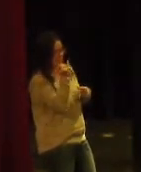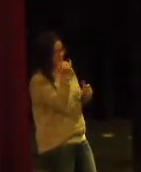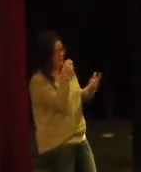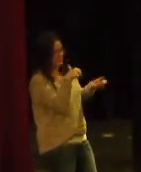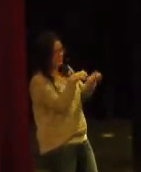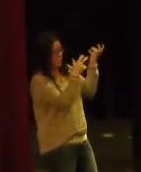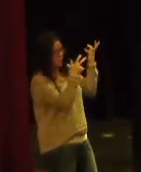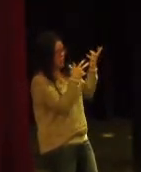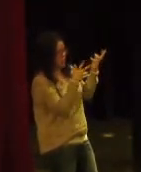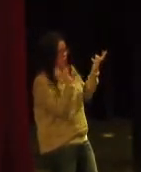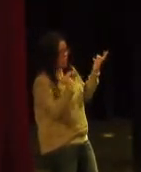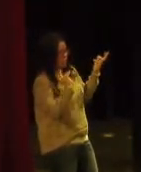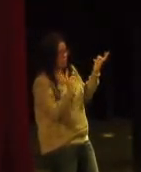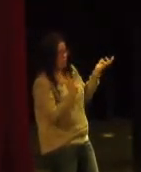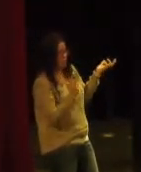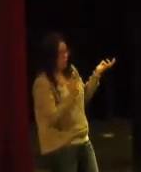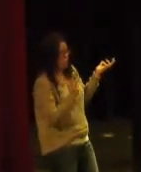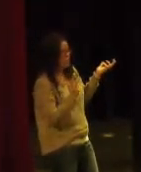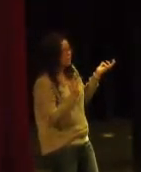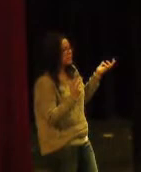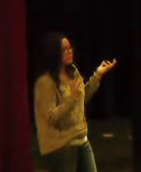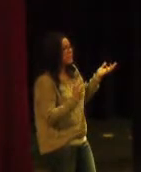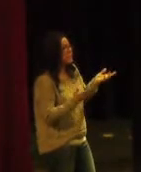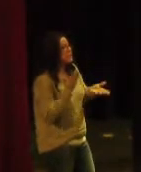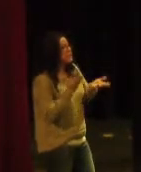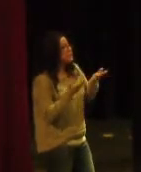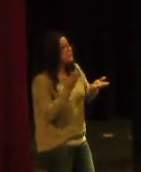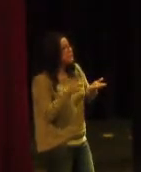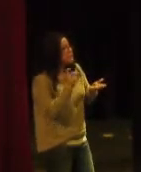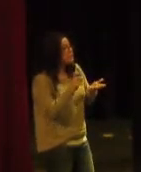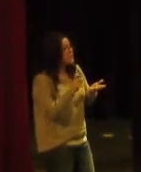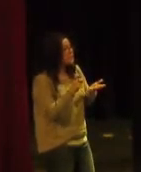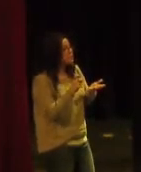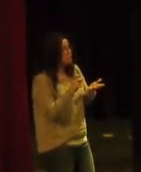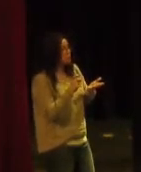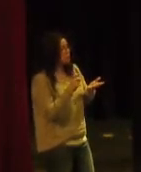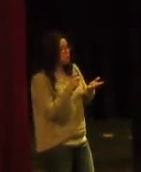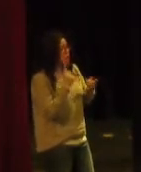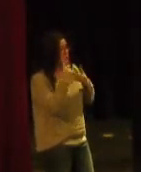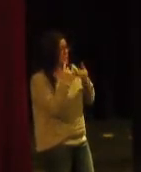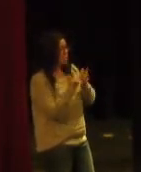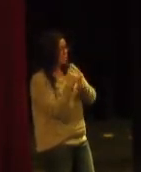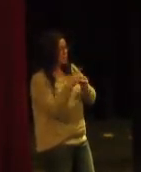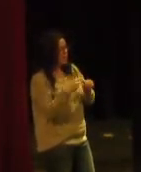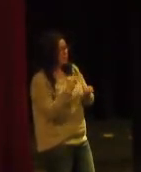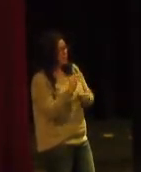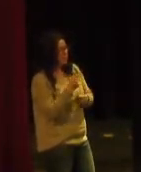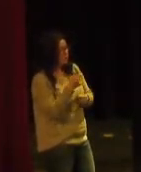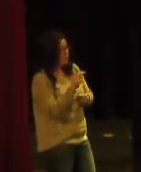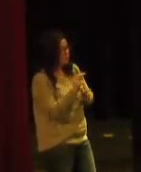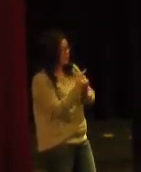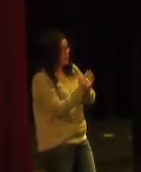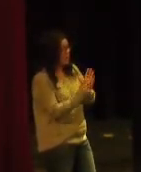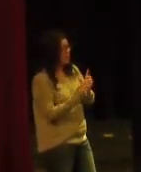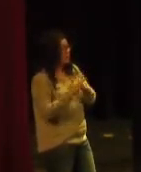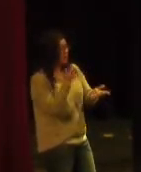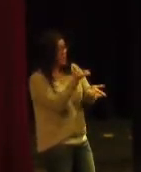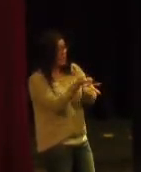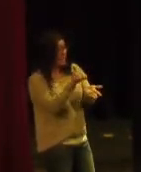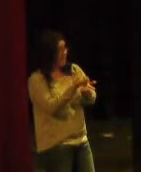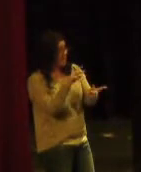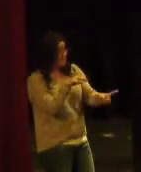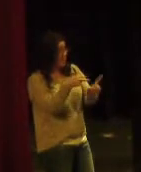way downstream a long time ago, then maybe we need to rethink our immigration laws. Kind of like I said before with Jan, from an economic